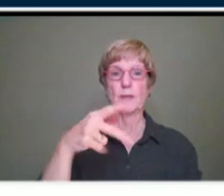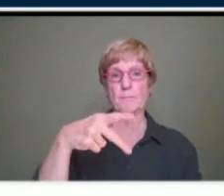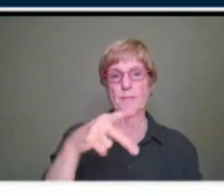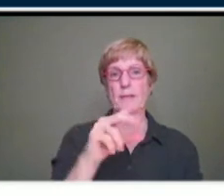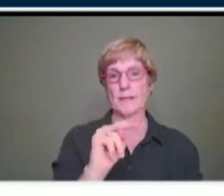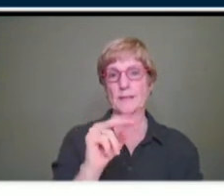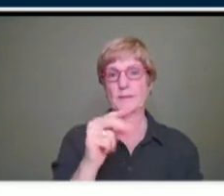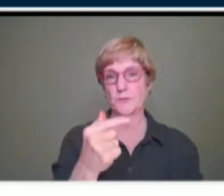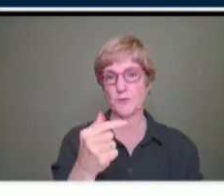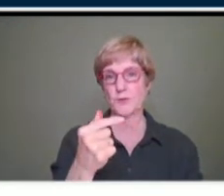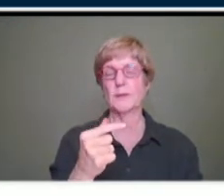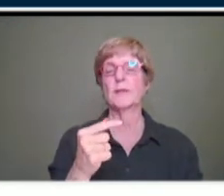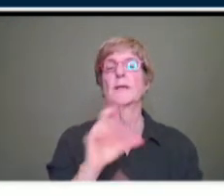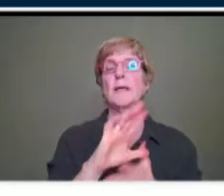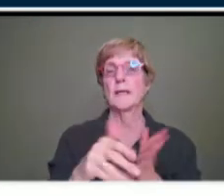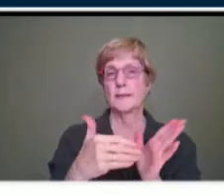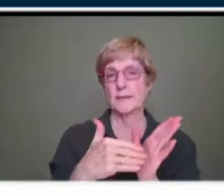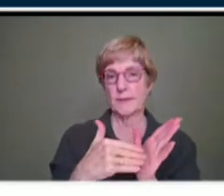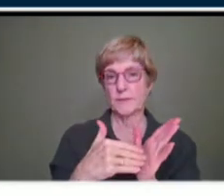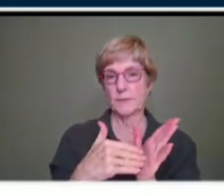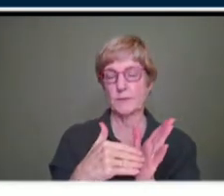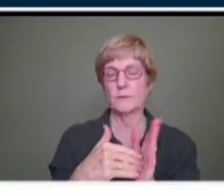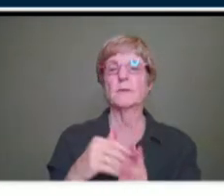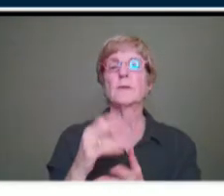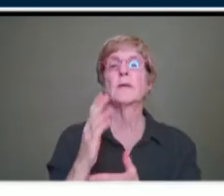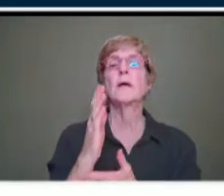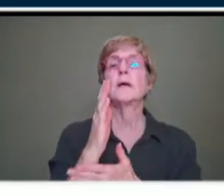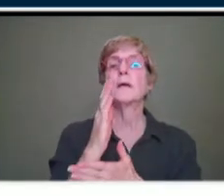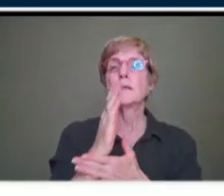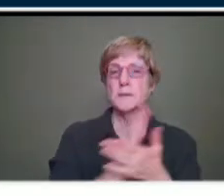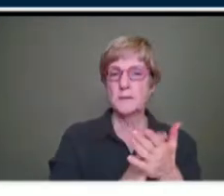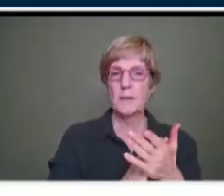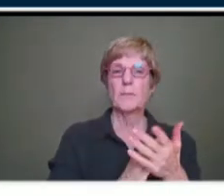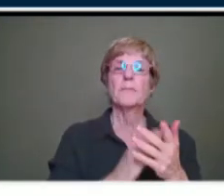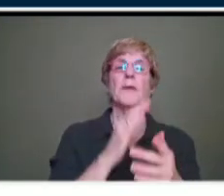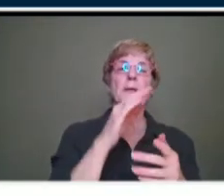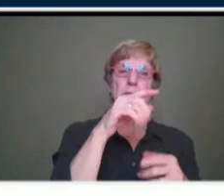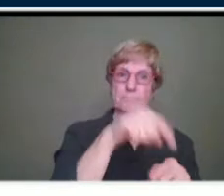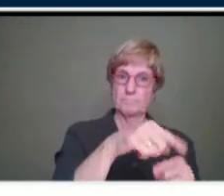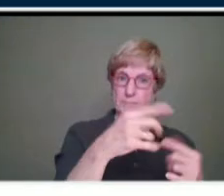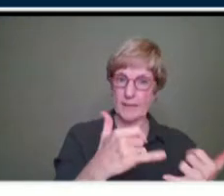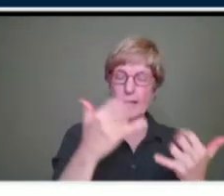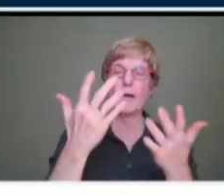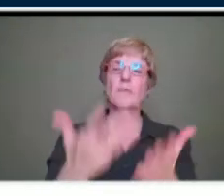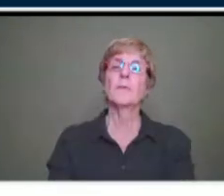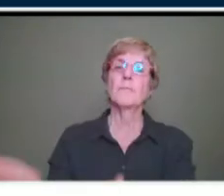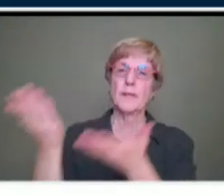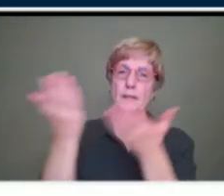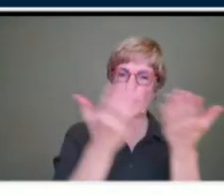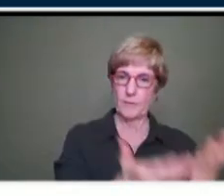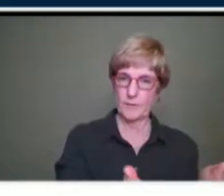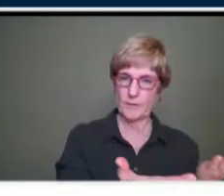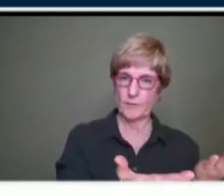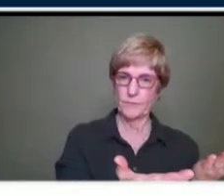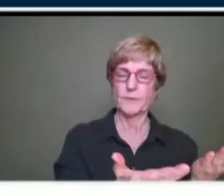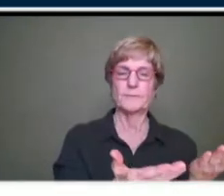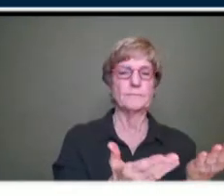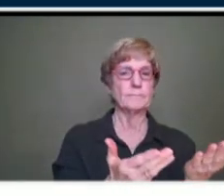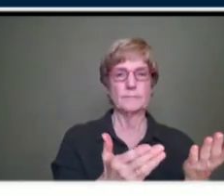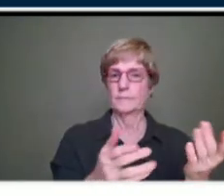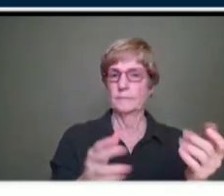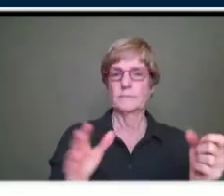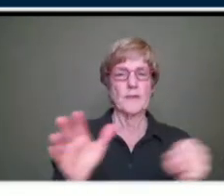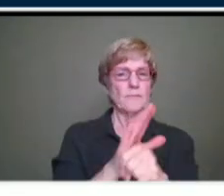operations center you can see that some of the the features that exist now will be carried over this site is completely enclosed and